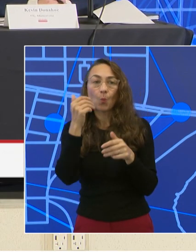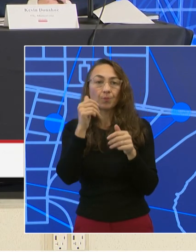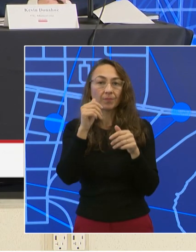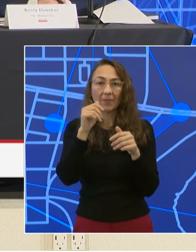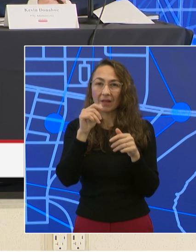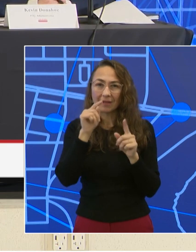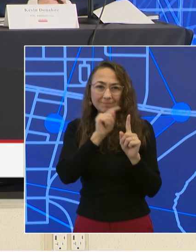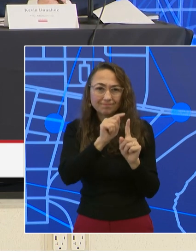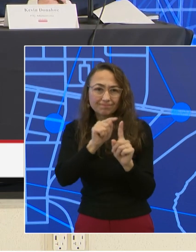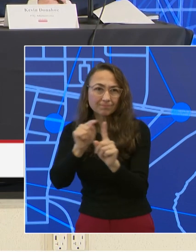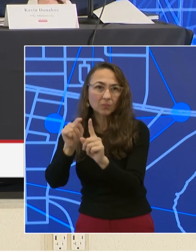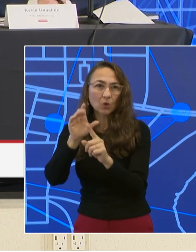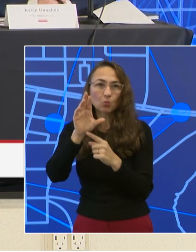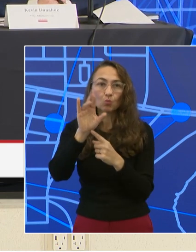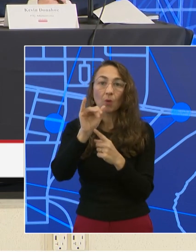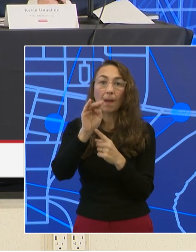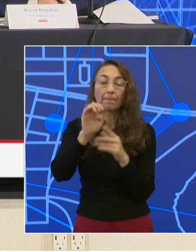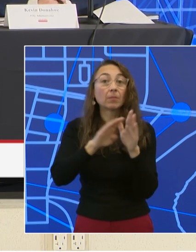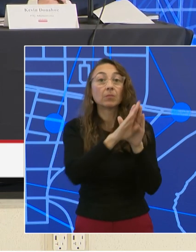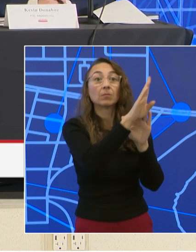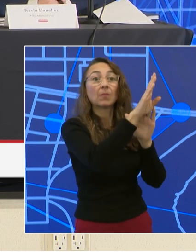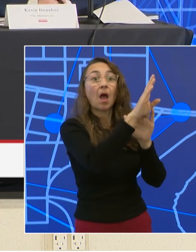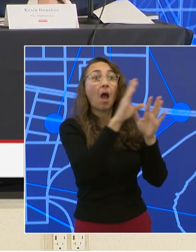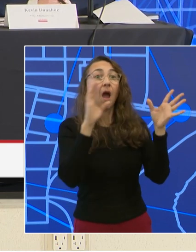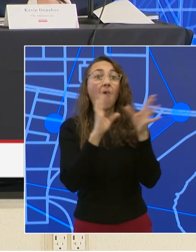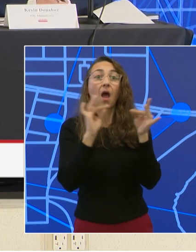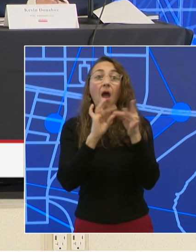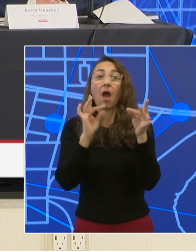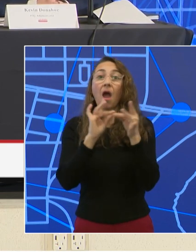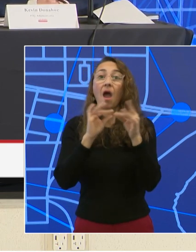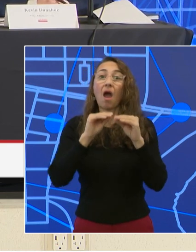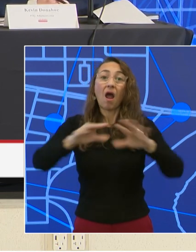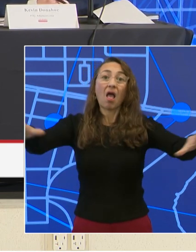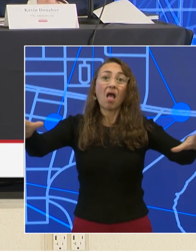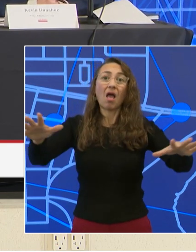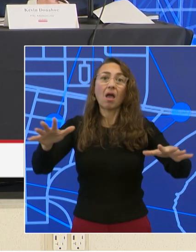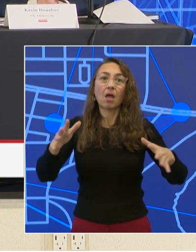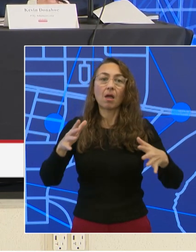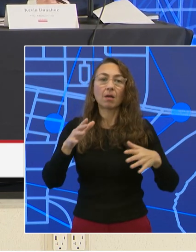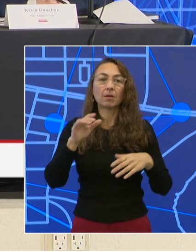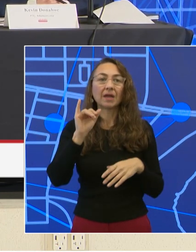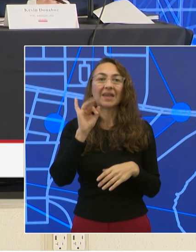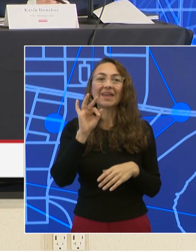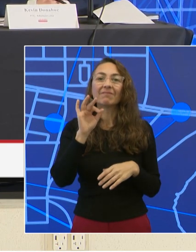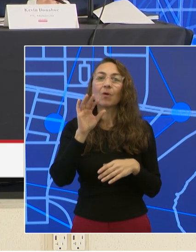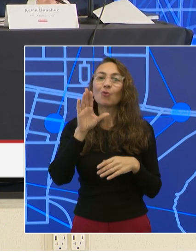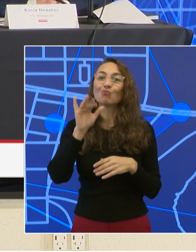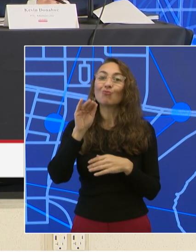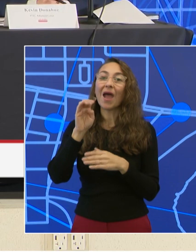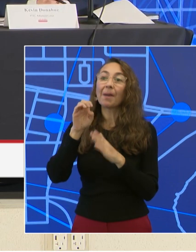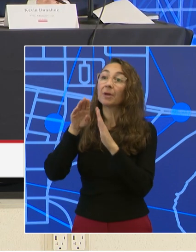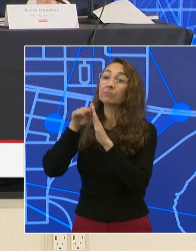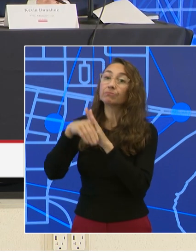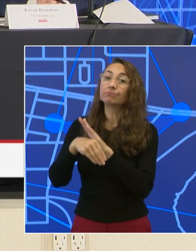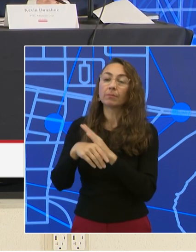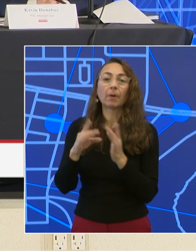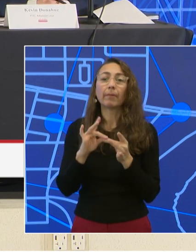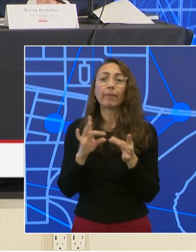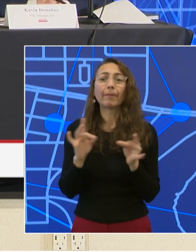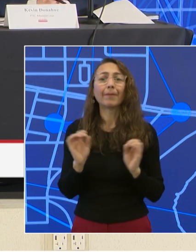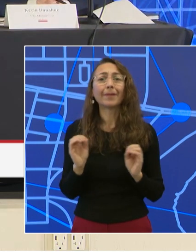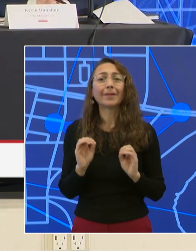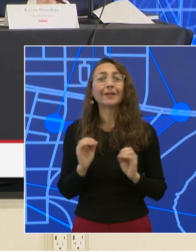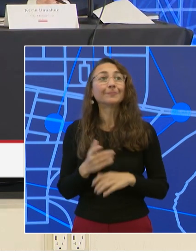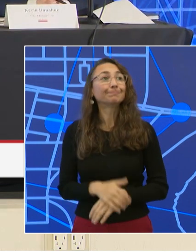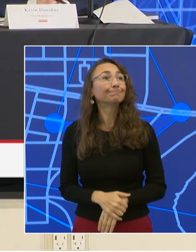communicated. And I want to communicate our progress. More than that, I want to communicate what I think has been